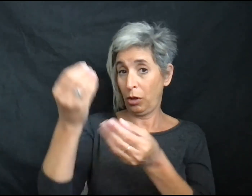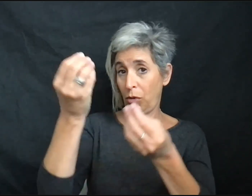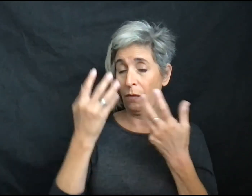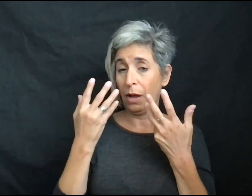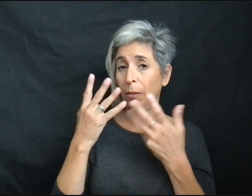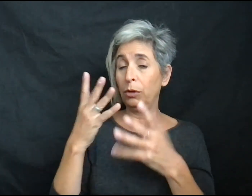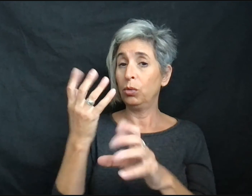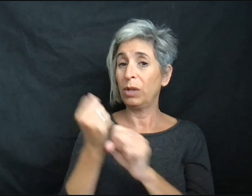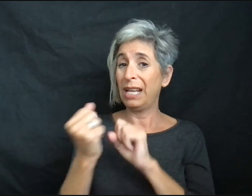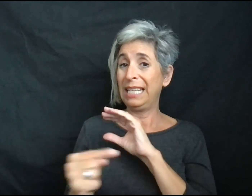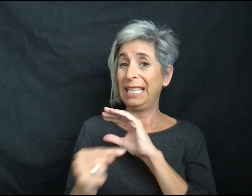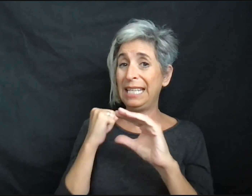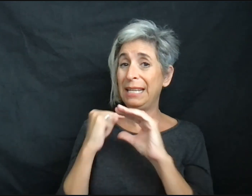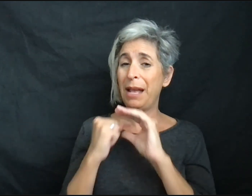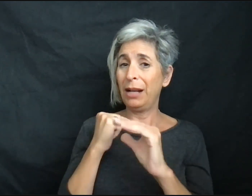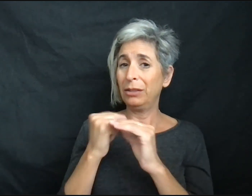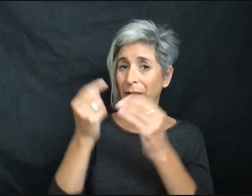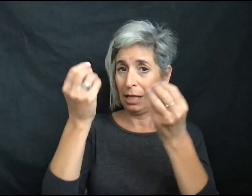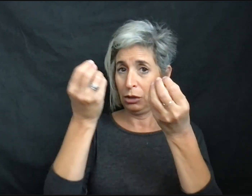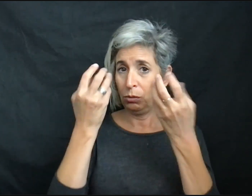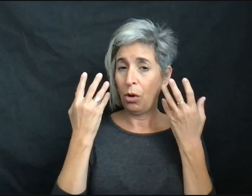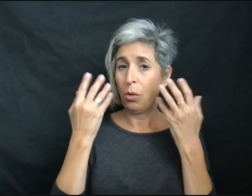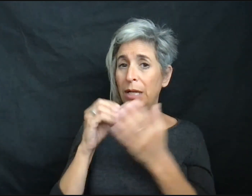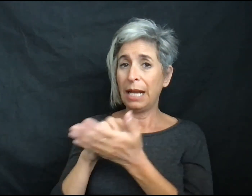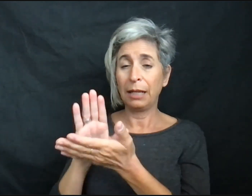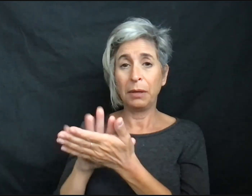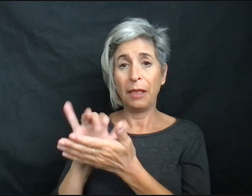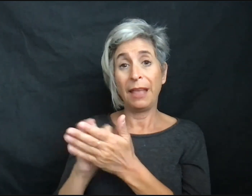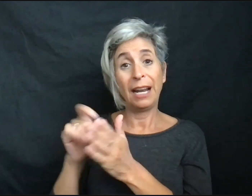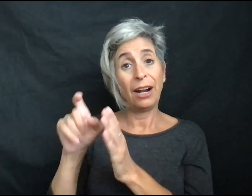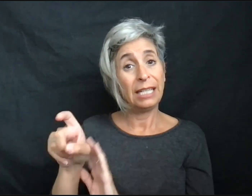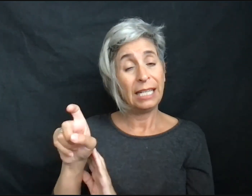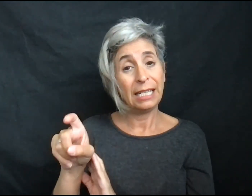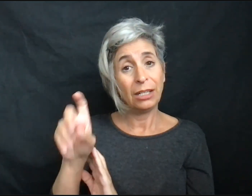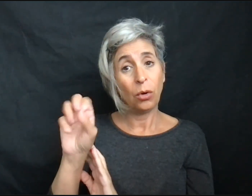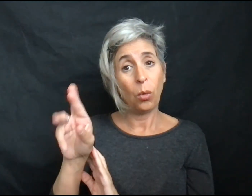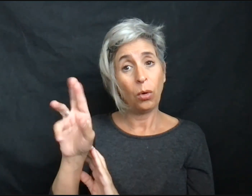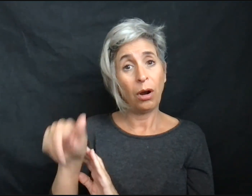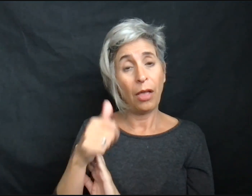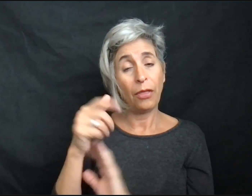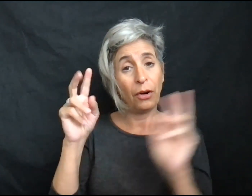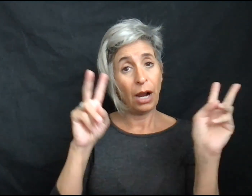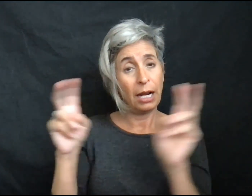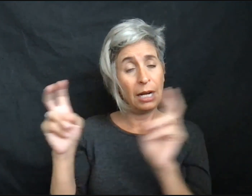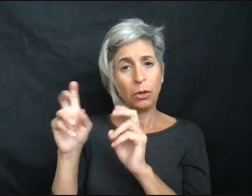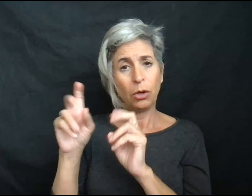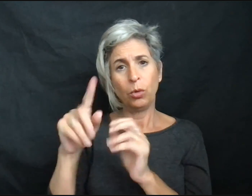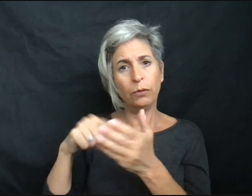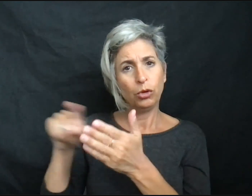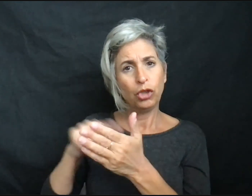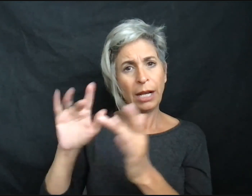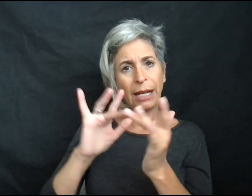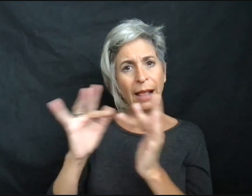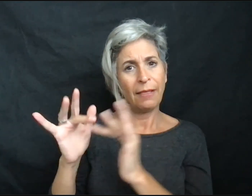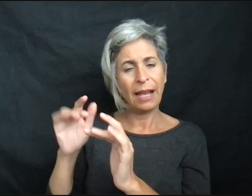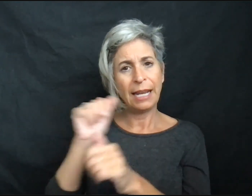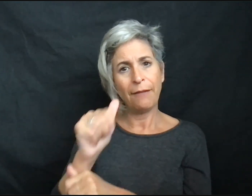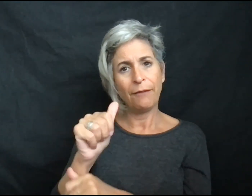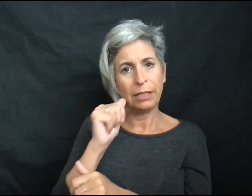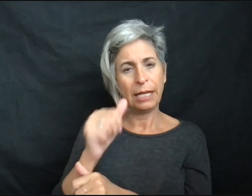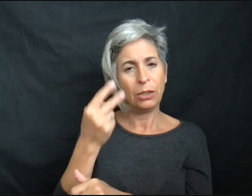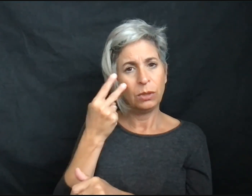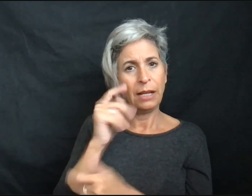receiving emails to let you know, for example, the documents are needed or other items, or do you have to check online every day to see if there is anything